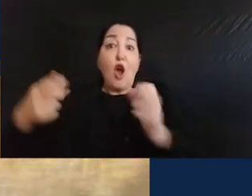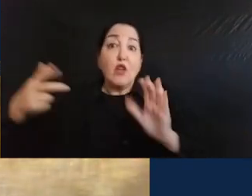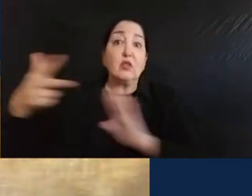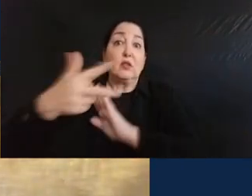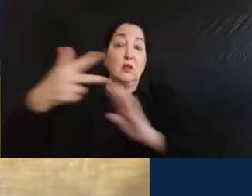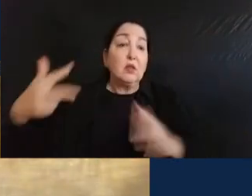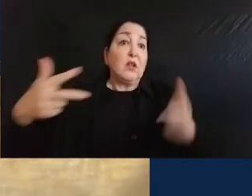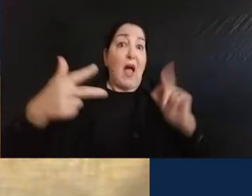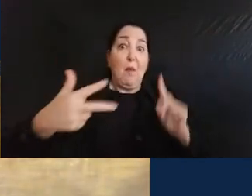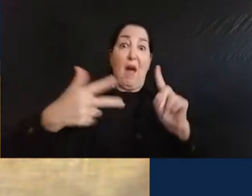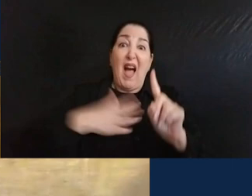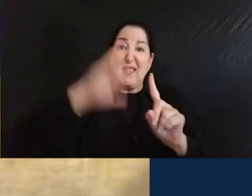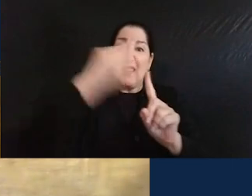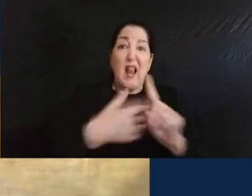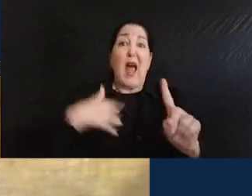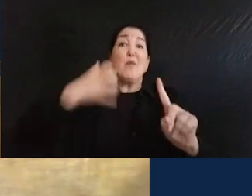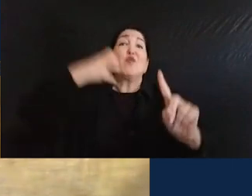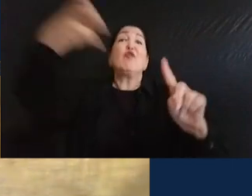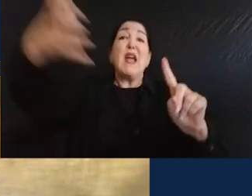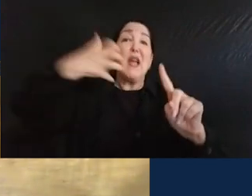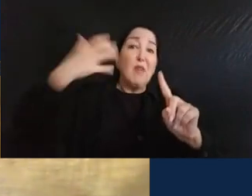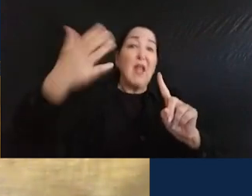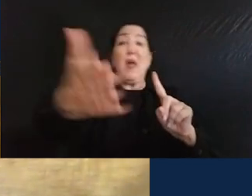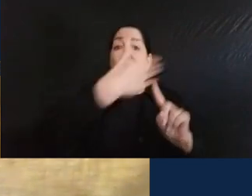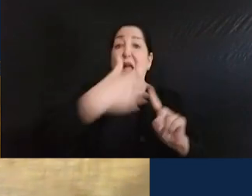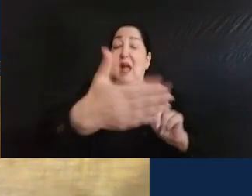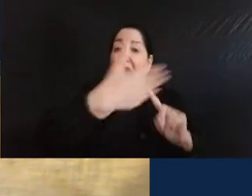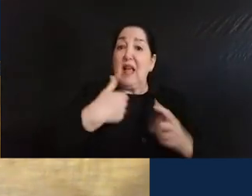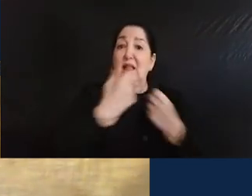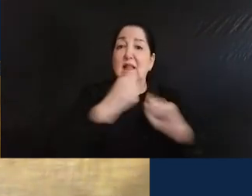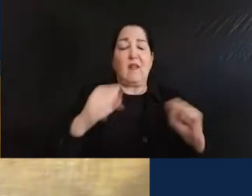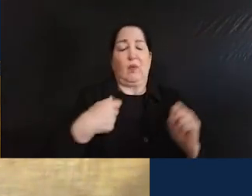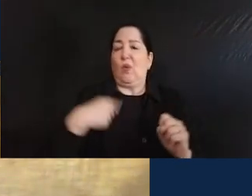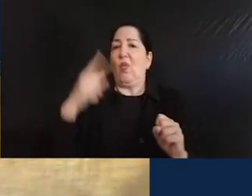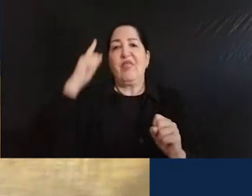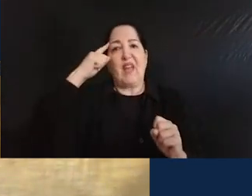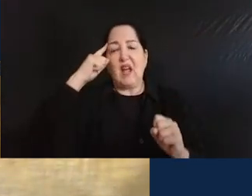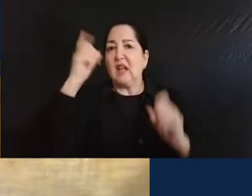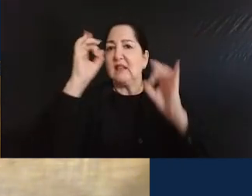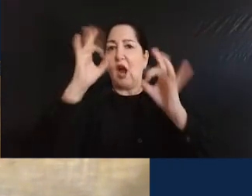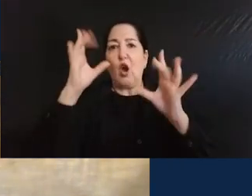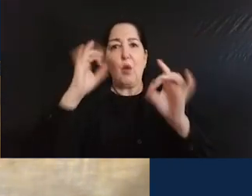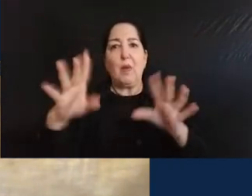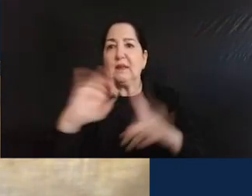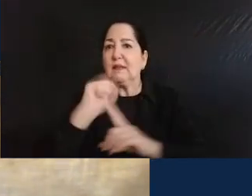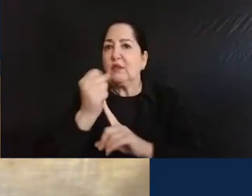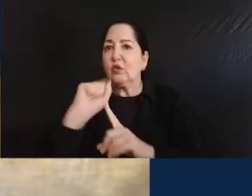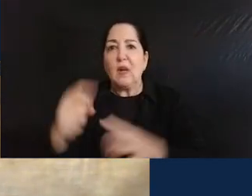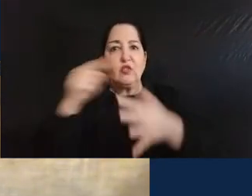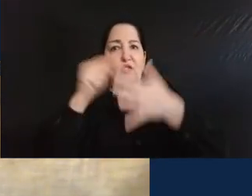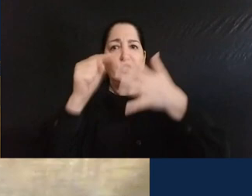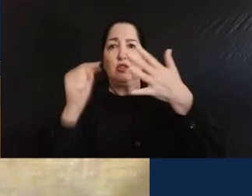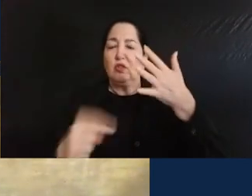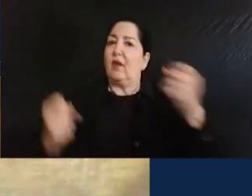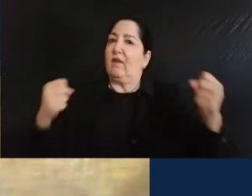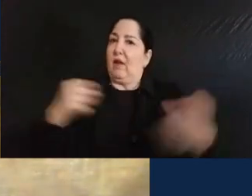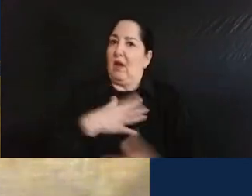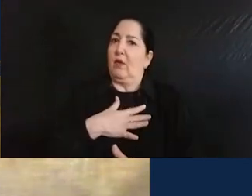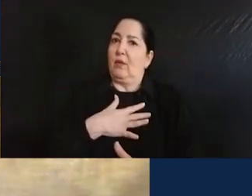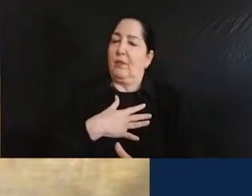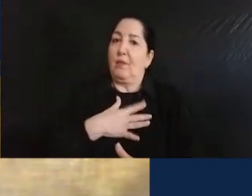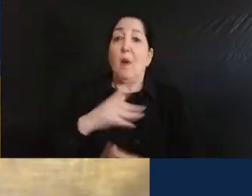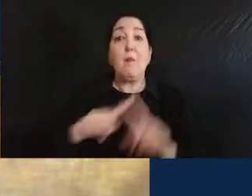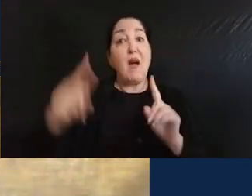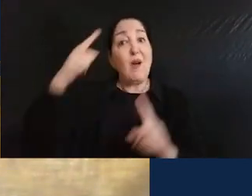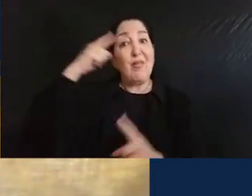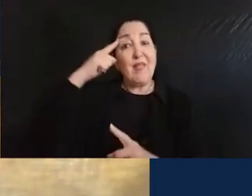calling after him and he's not going to hear me. And, you know, you just think of the worst things. And because of